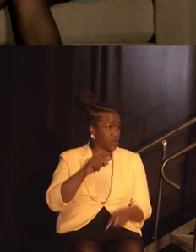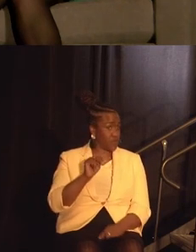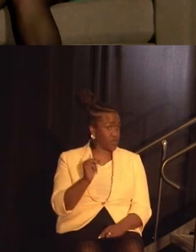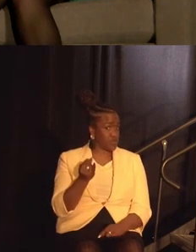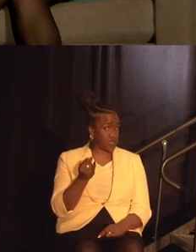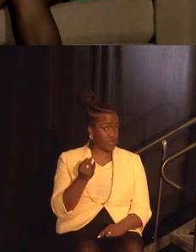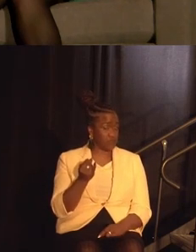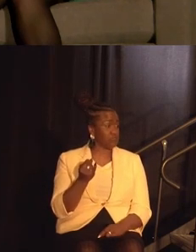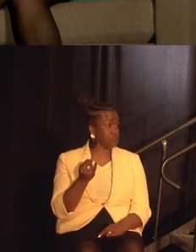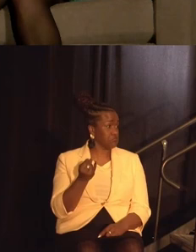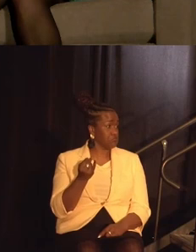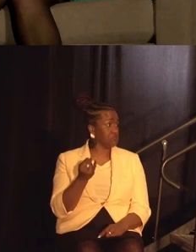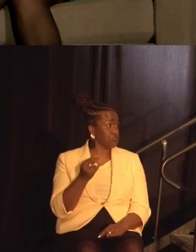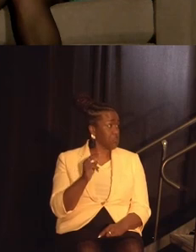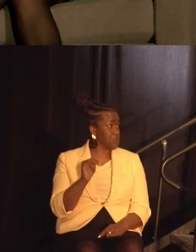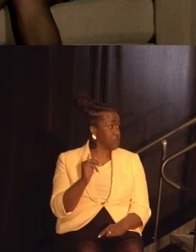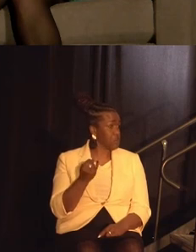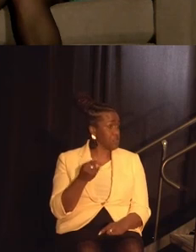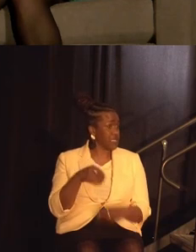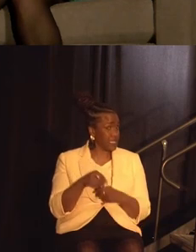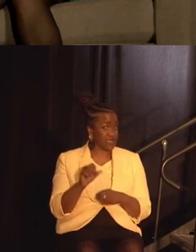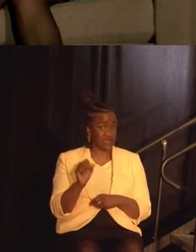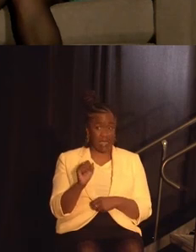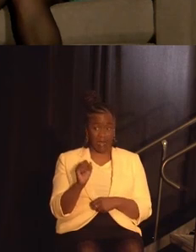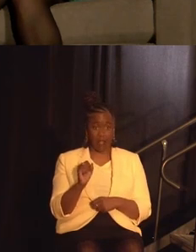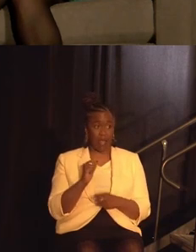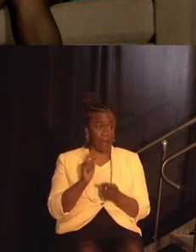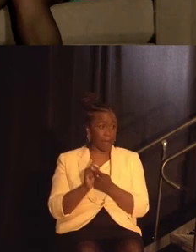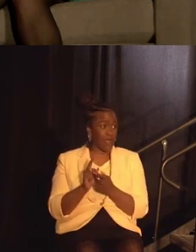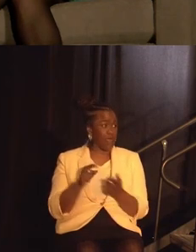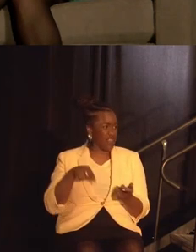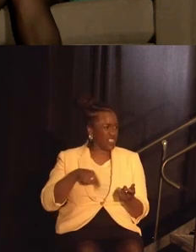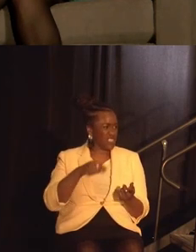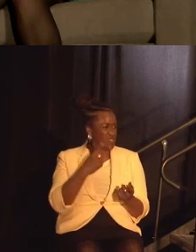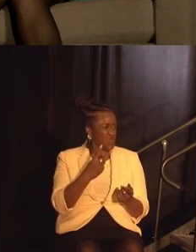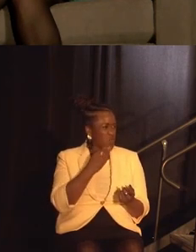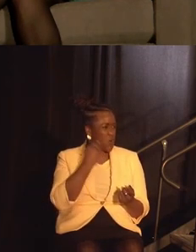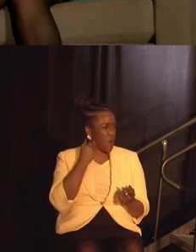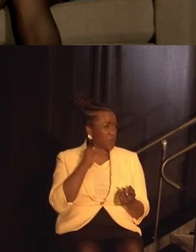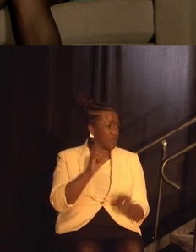deep roots in Jersey and Seattle. These are like my two homes of sorts.